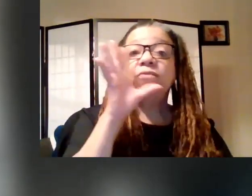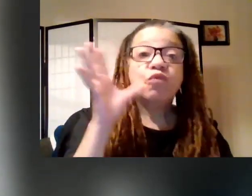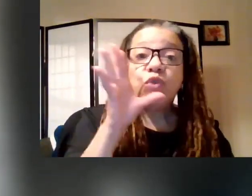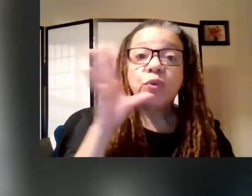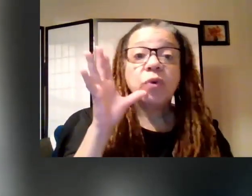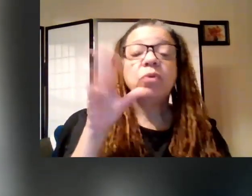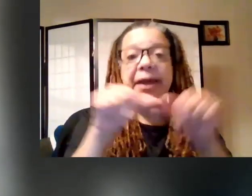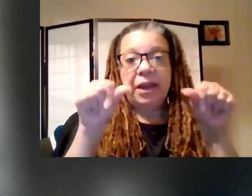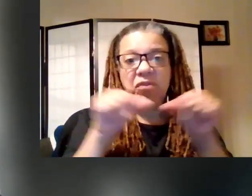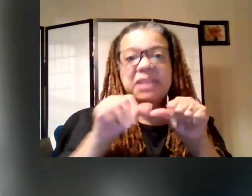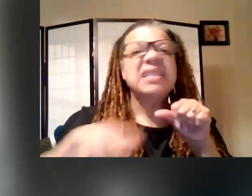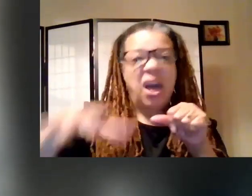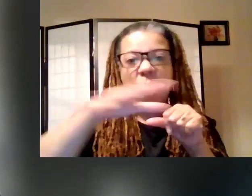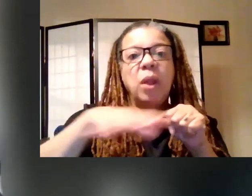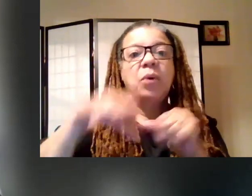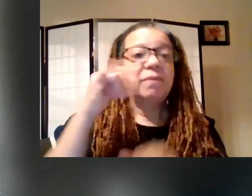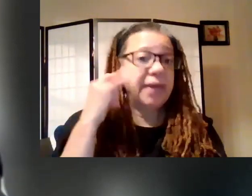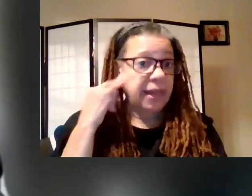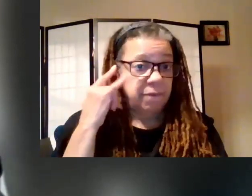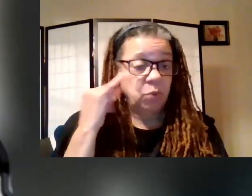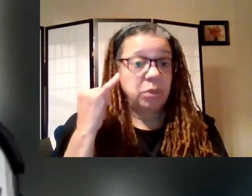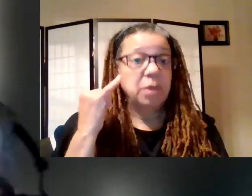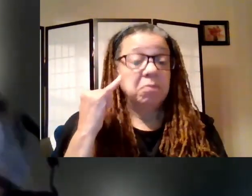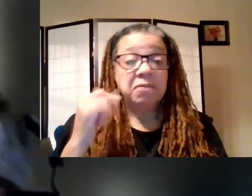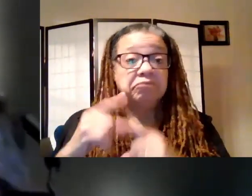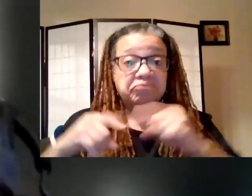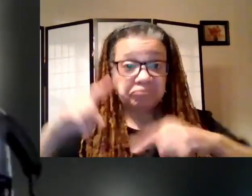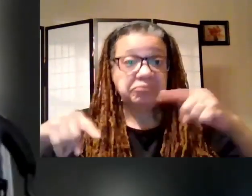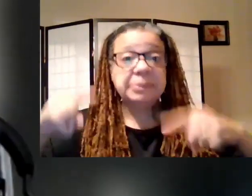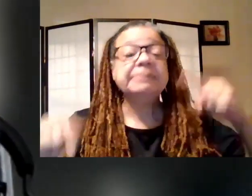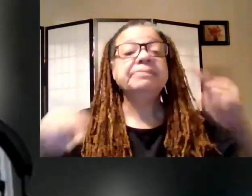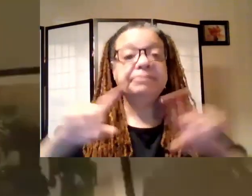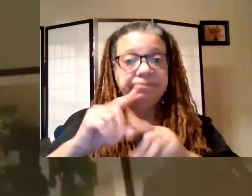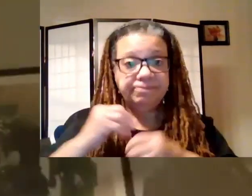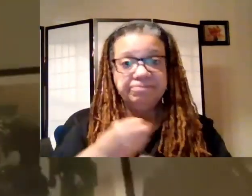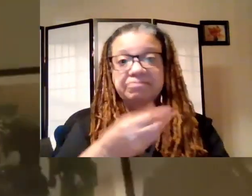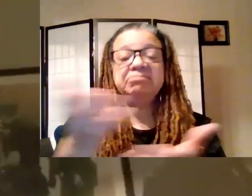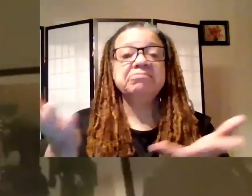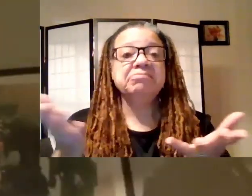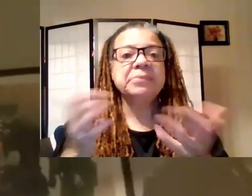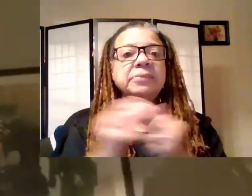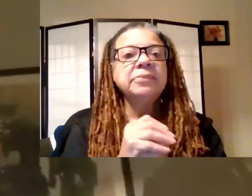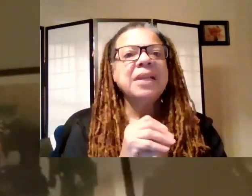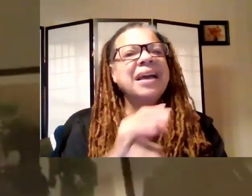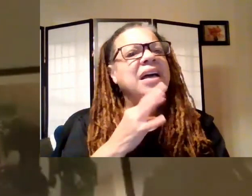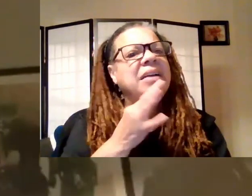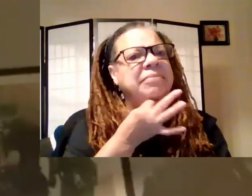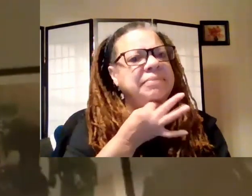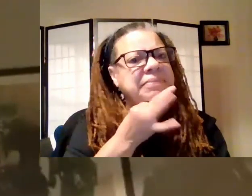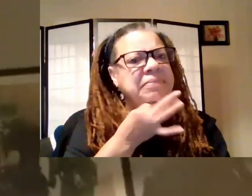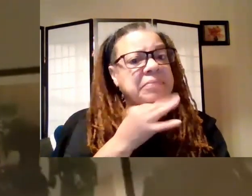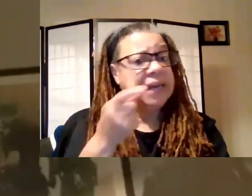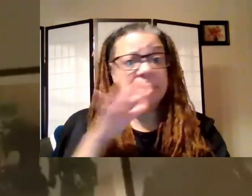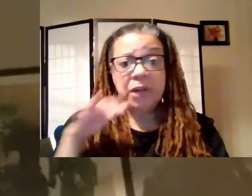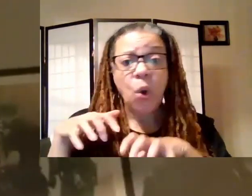They're scattered throughout California and have a wide distribution. Okay. And I'm curious if anyone in the audience